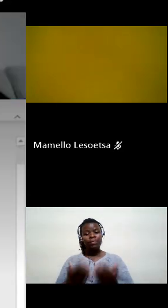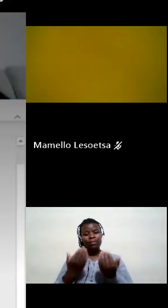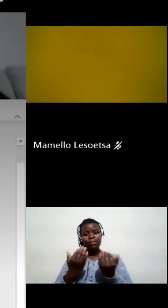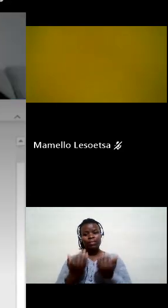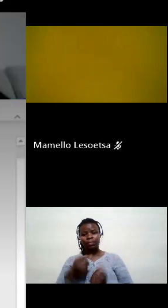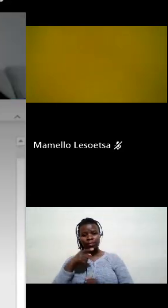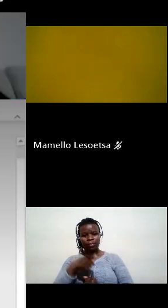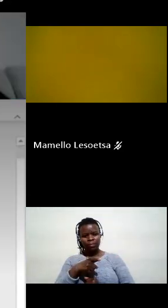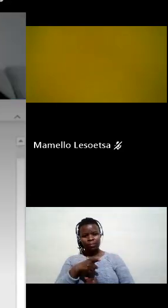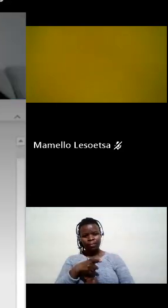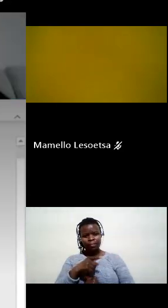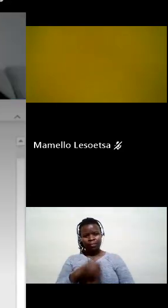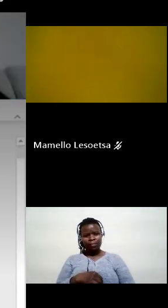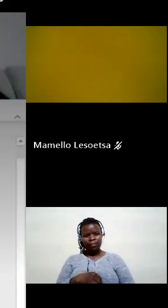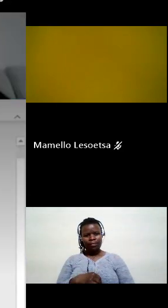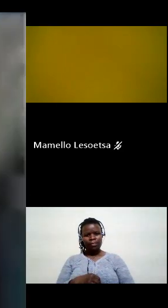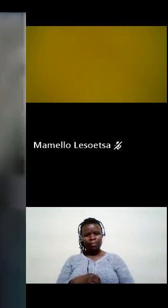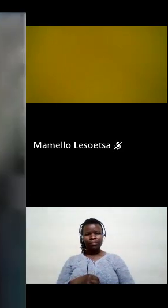We can't?